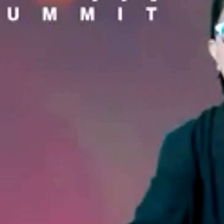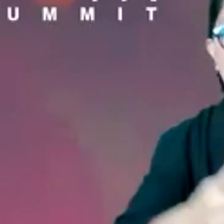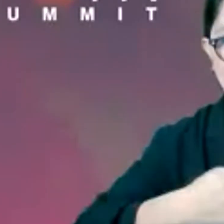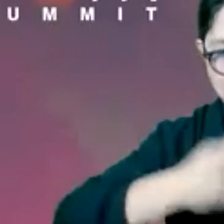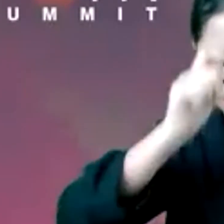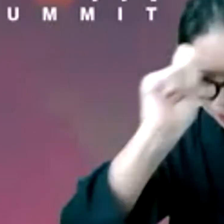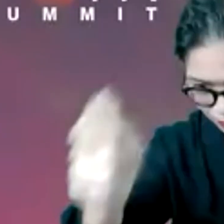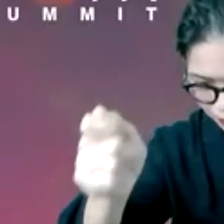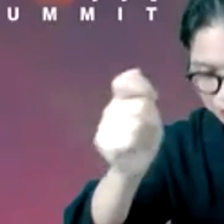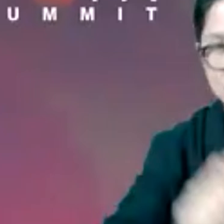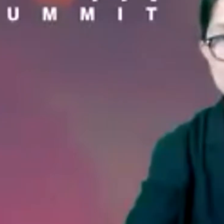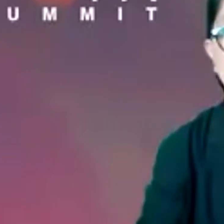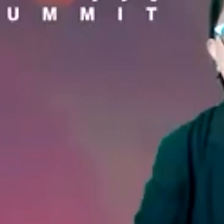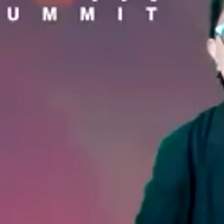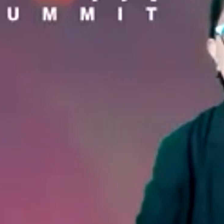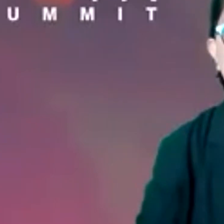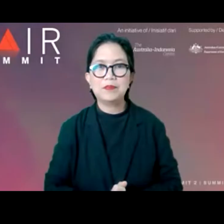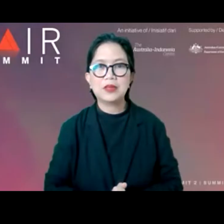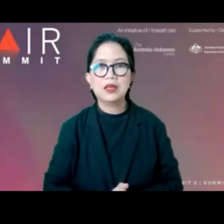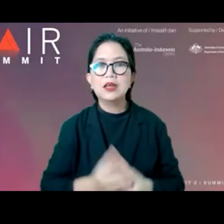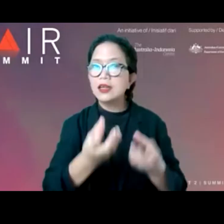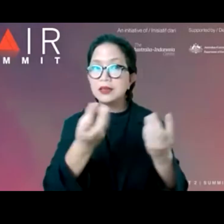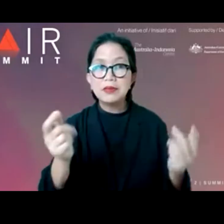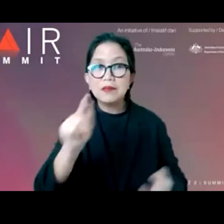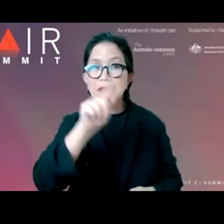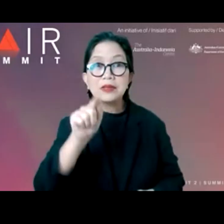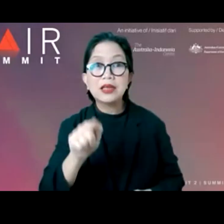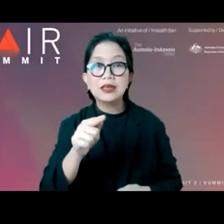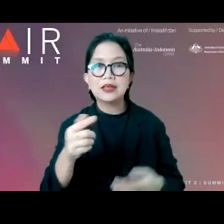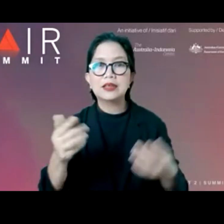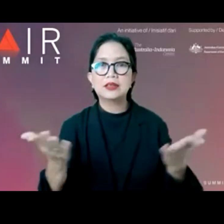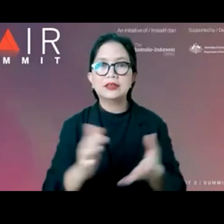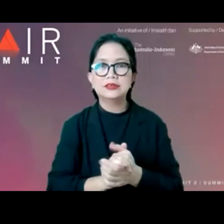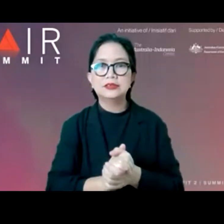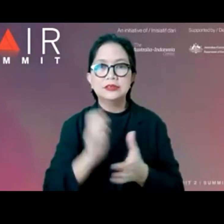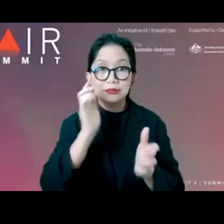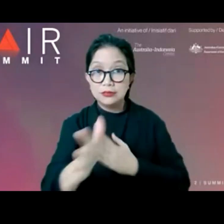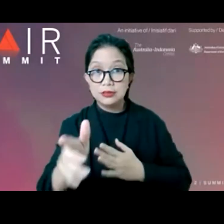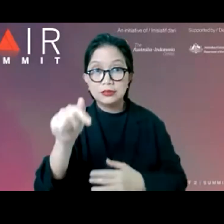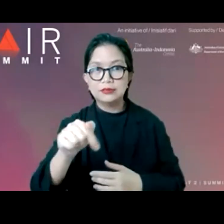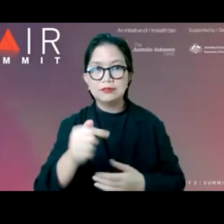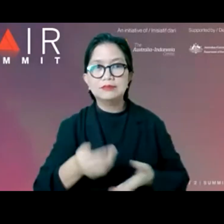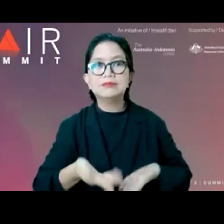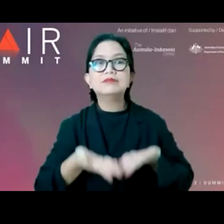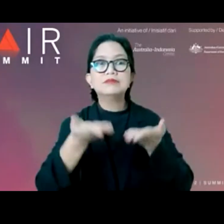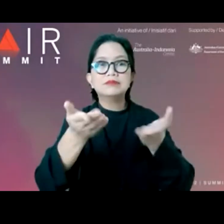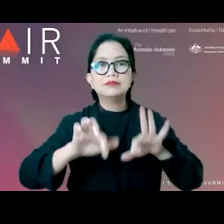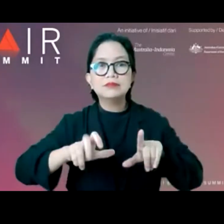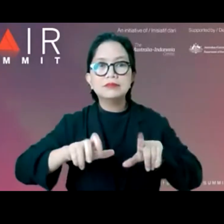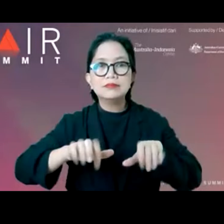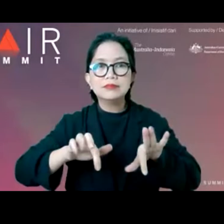been taking some questions. If you have any further questions, just send them to us and I'm sure we can pass them on. There's been some quite